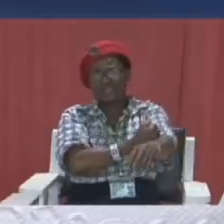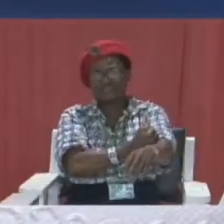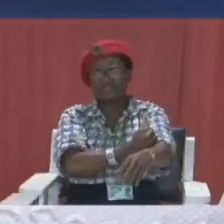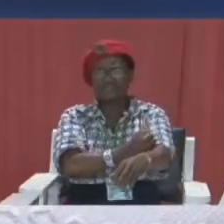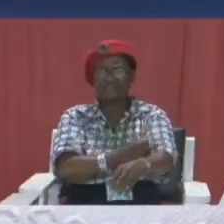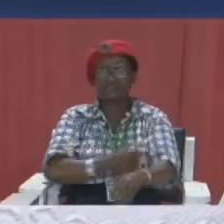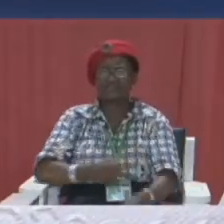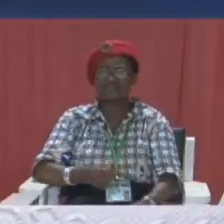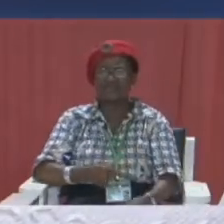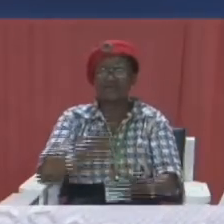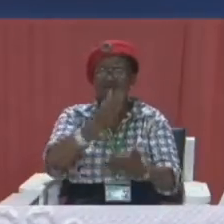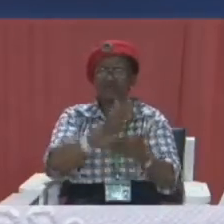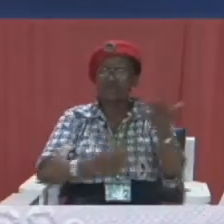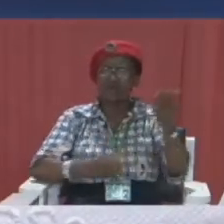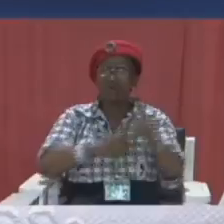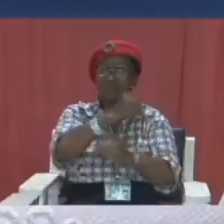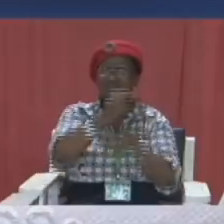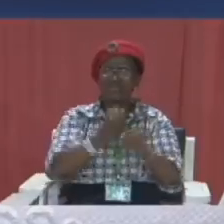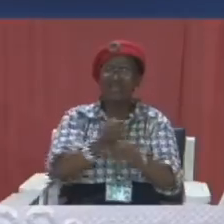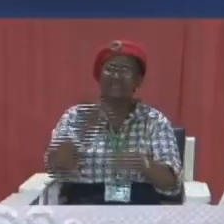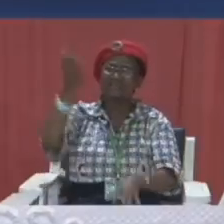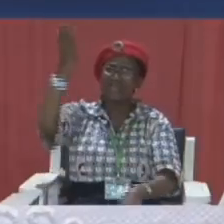years ago, I